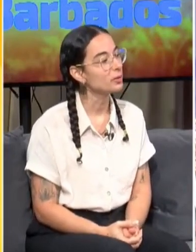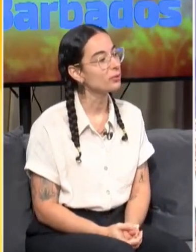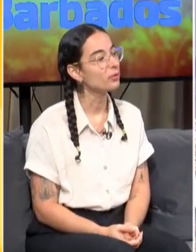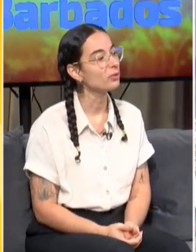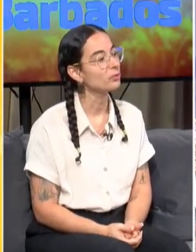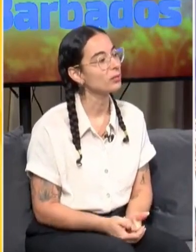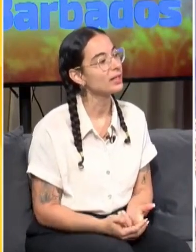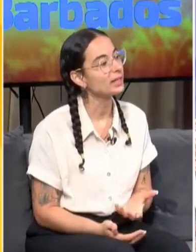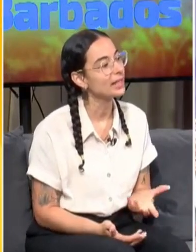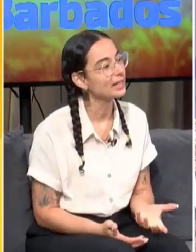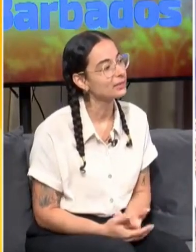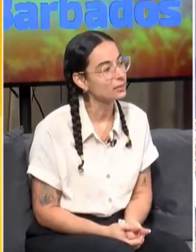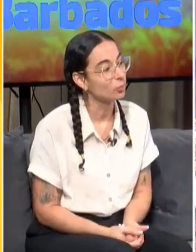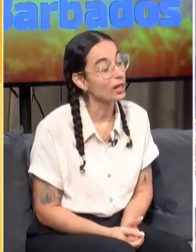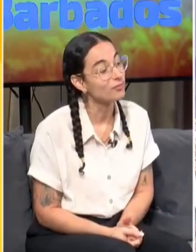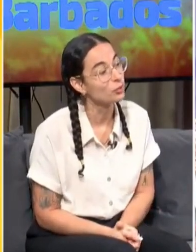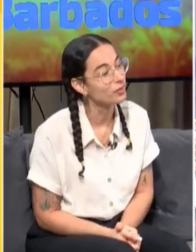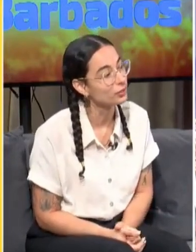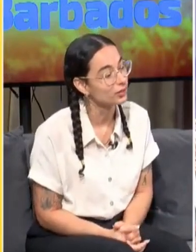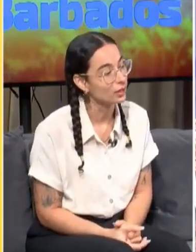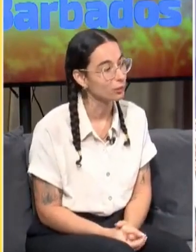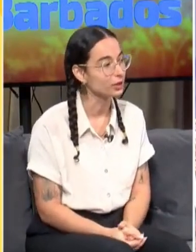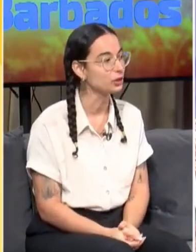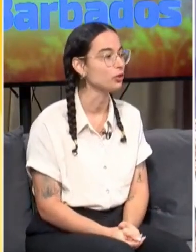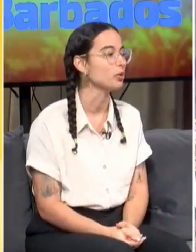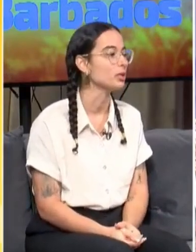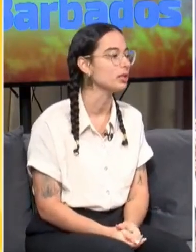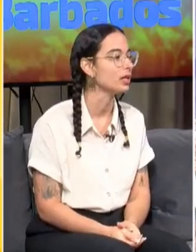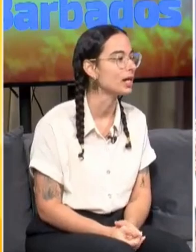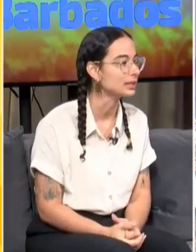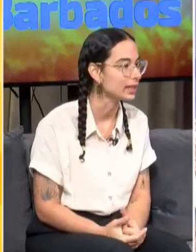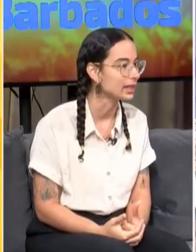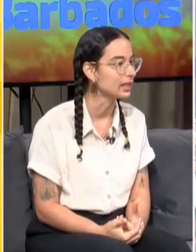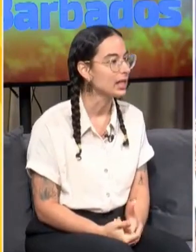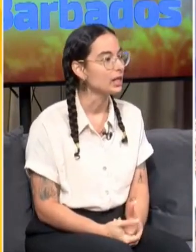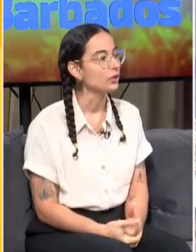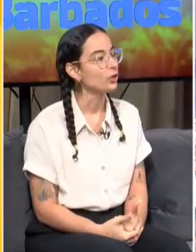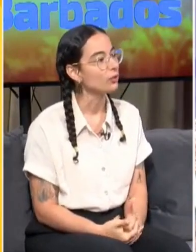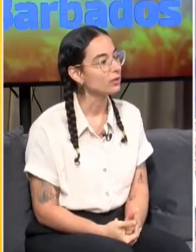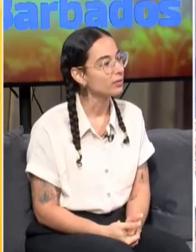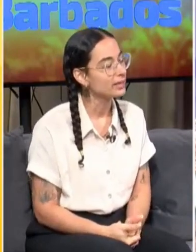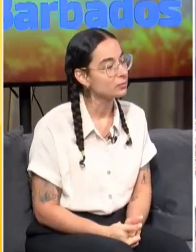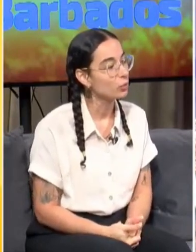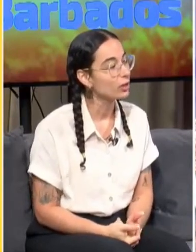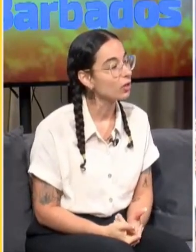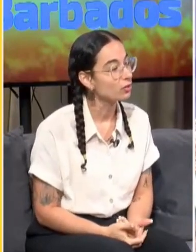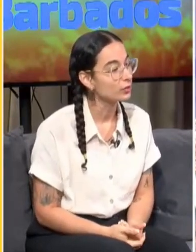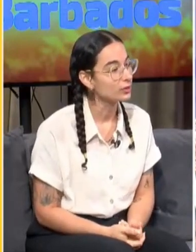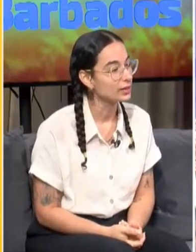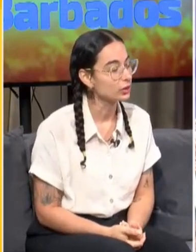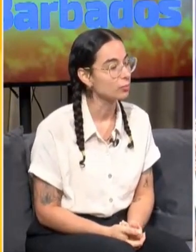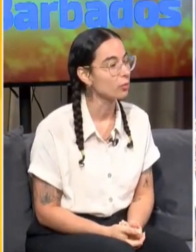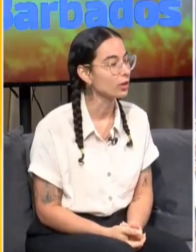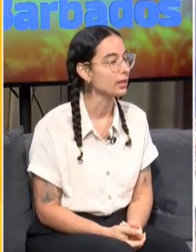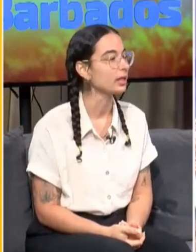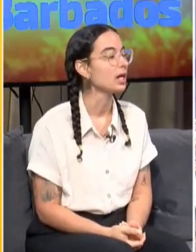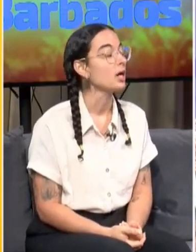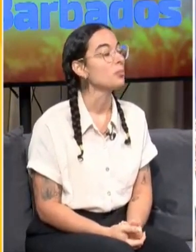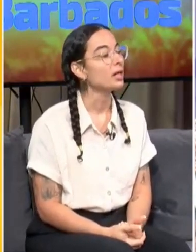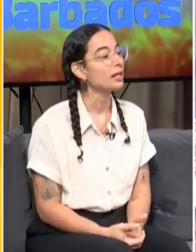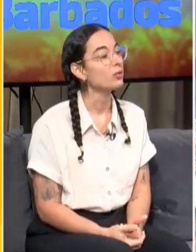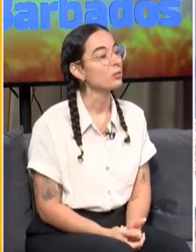hearing people, right, they can't deprive you of your language, maybe your accent, is important. All of those things are